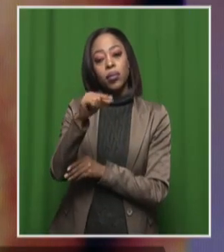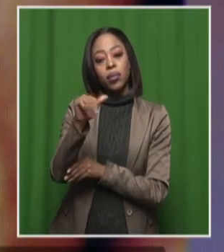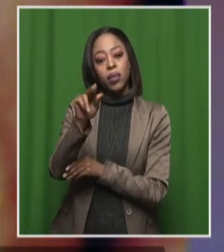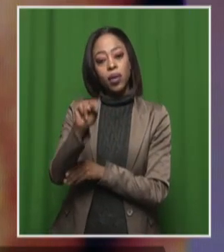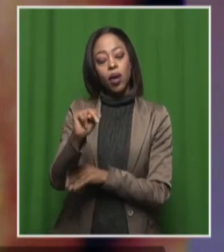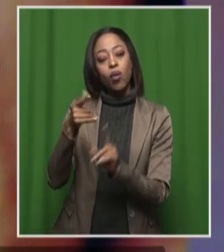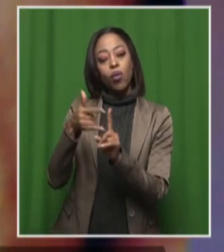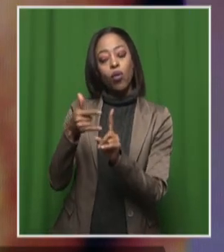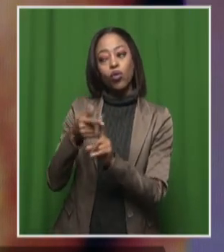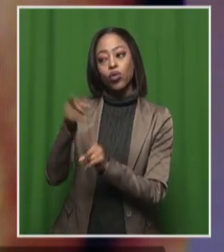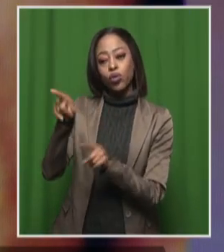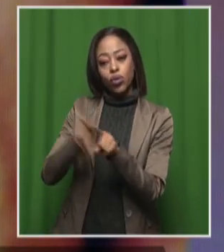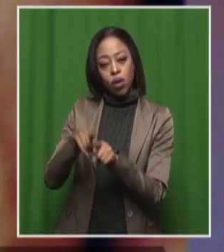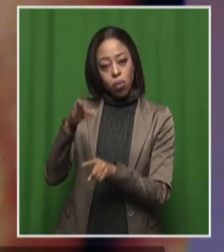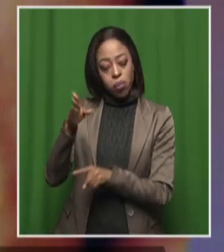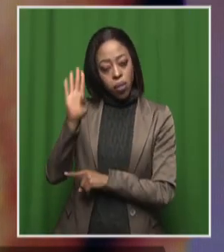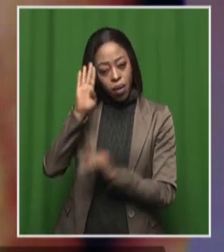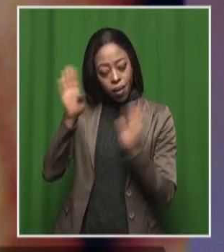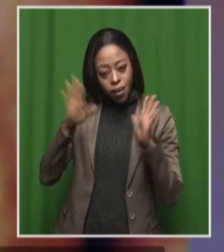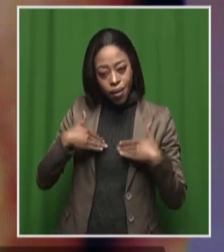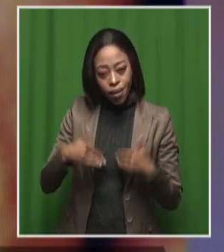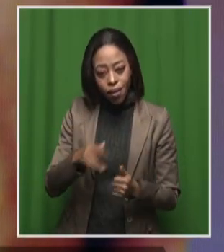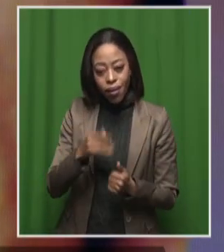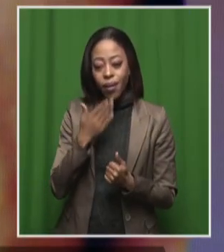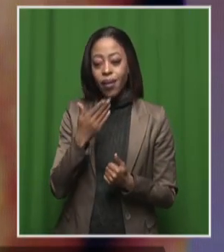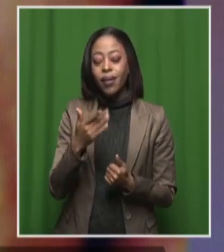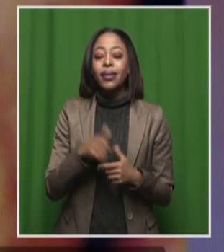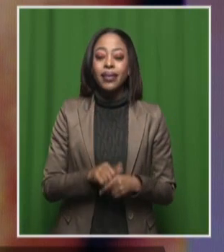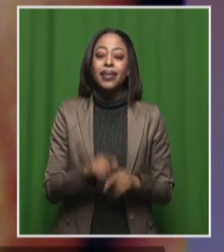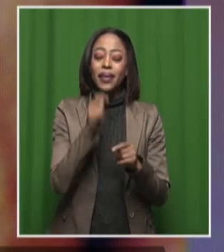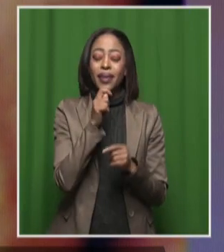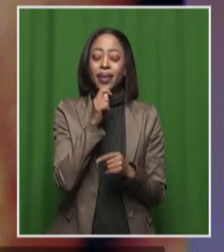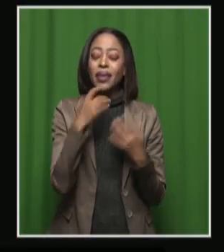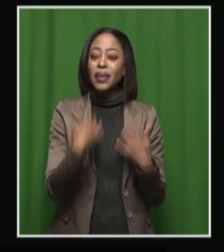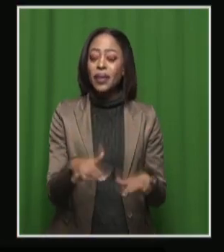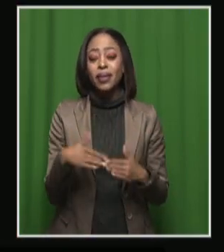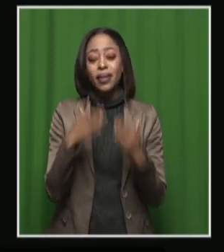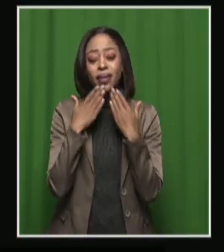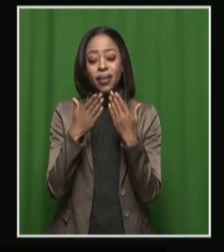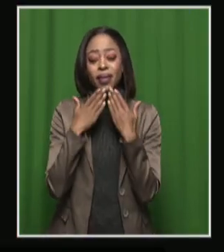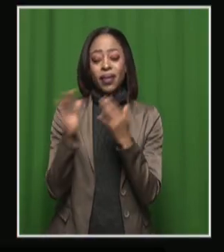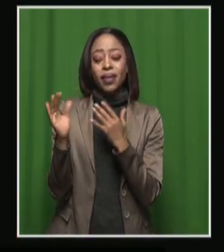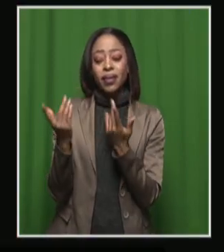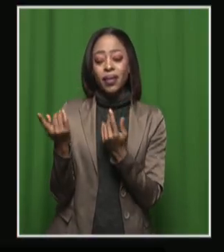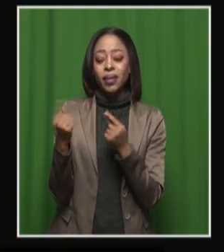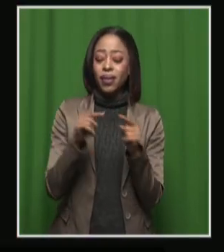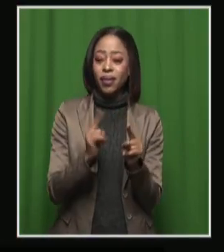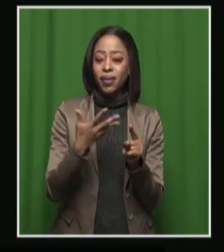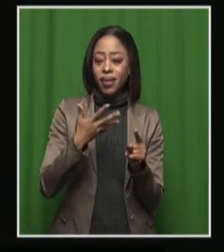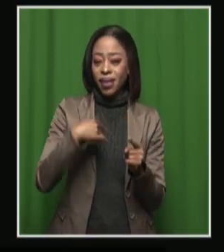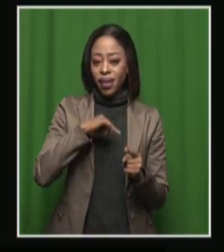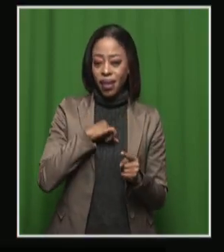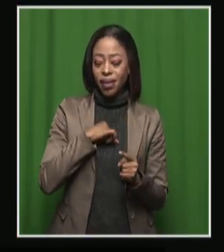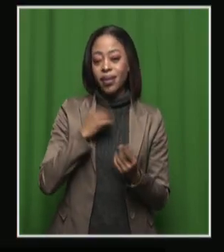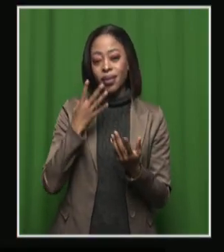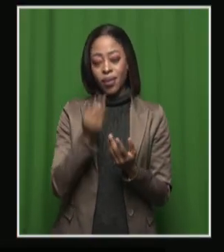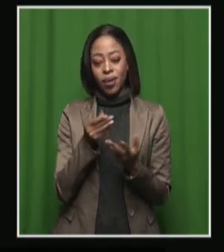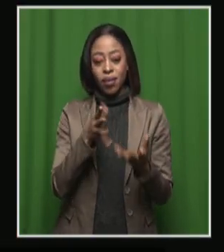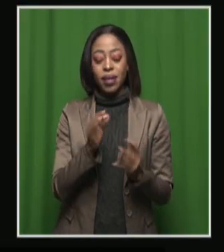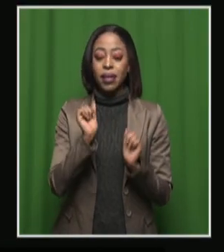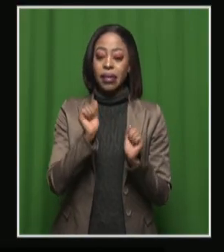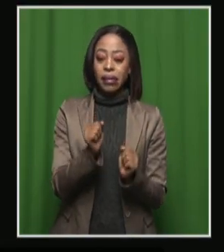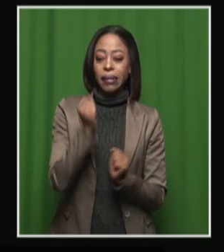to you, Meagan. Thanks for joining us. Welcome. Good morning. Thank you so much for having us and for having me. I do apologize. We have